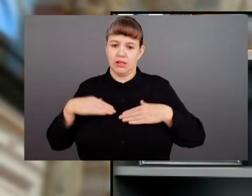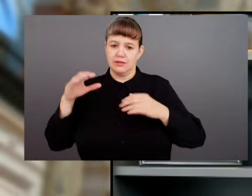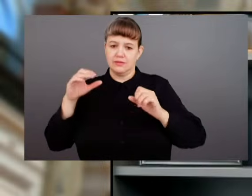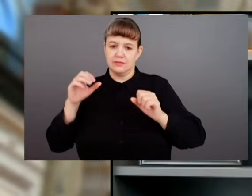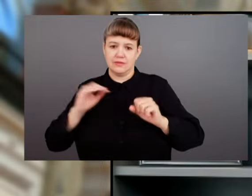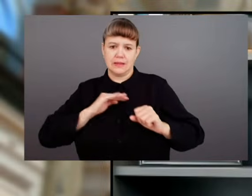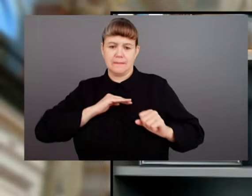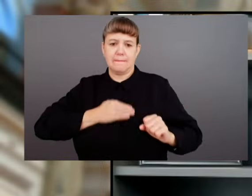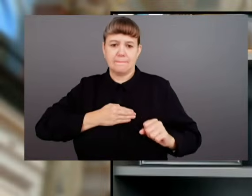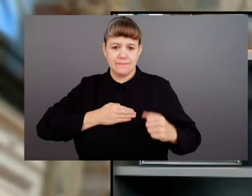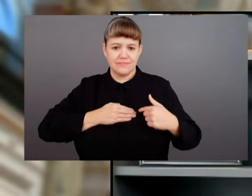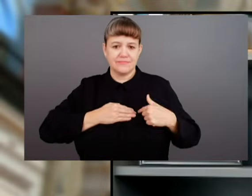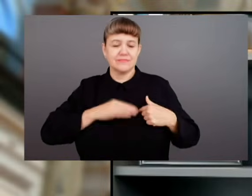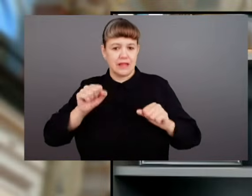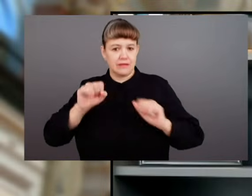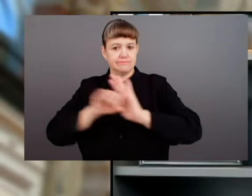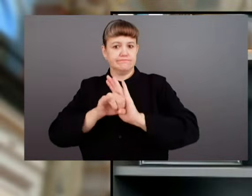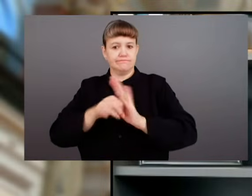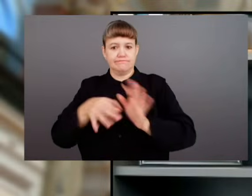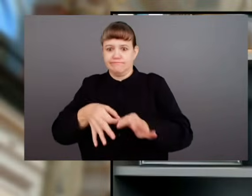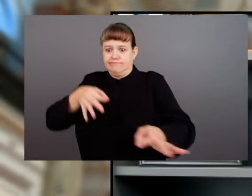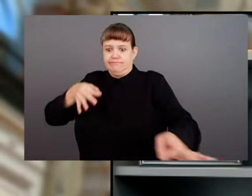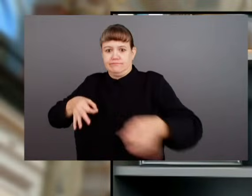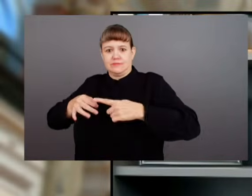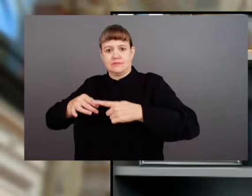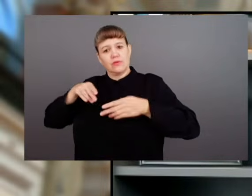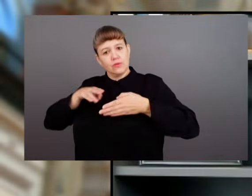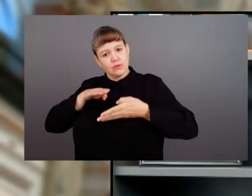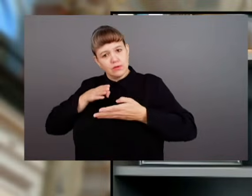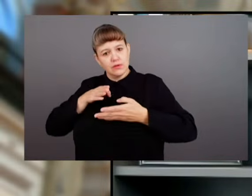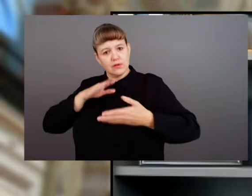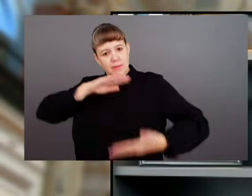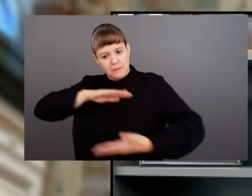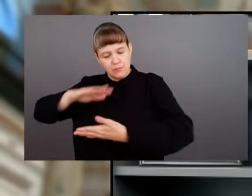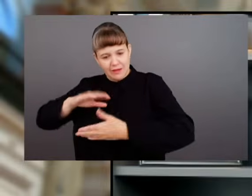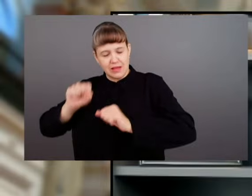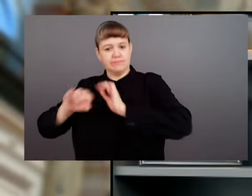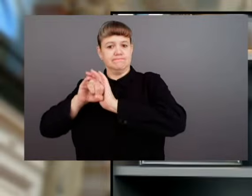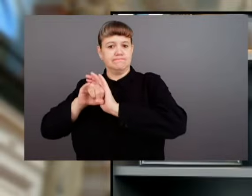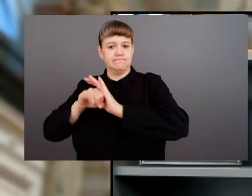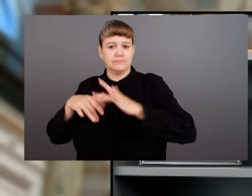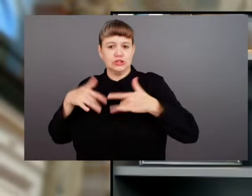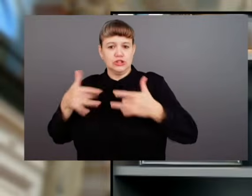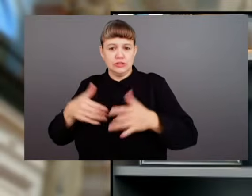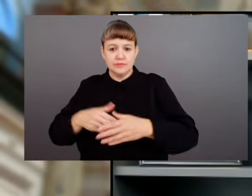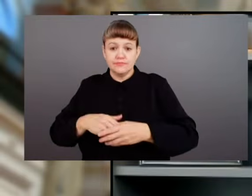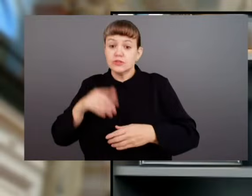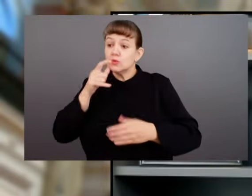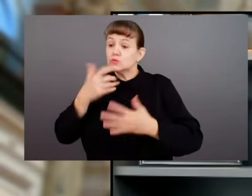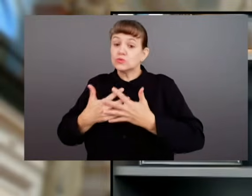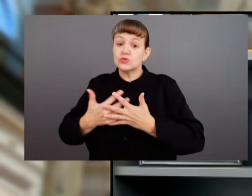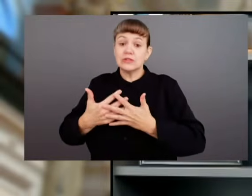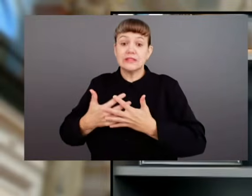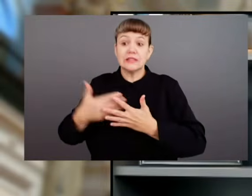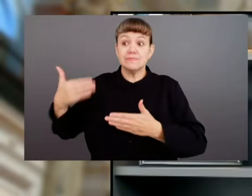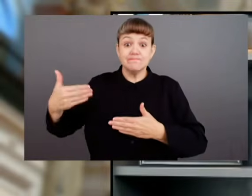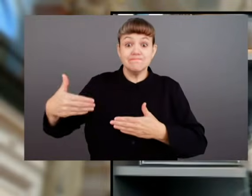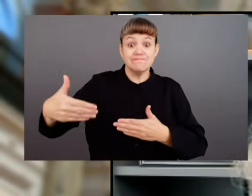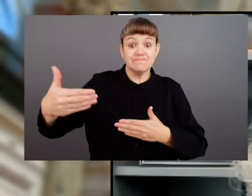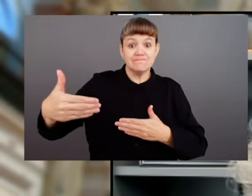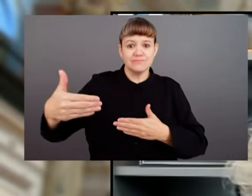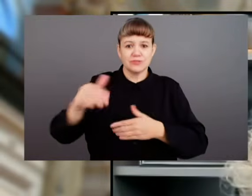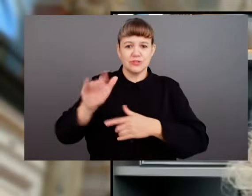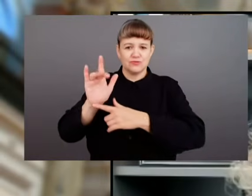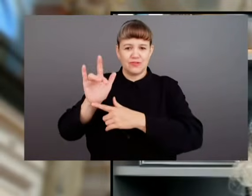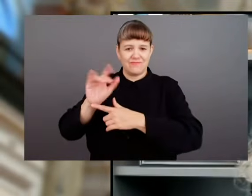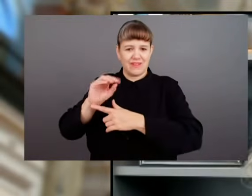regularly screen. Early detection means more treatment options and better outcomes. 30 years ago, BC was the first